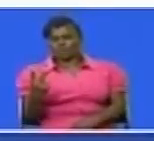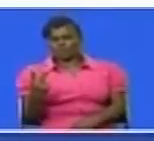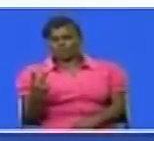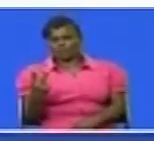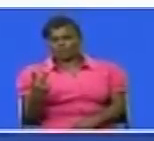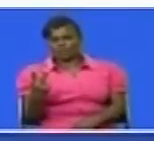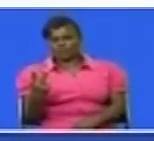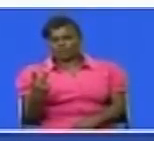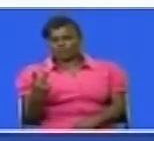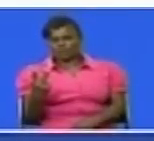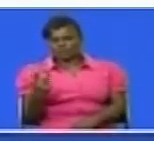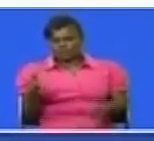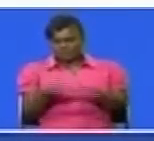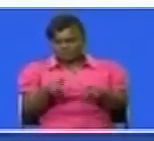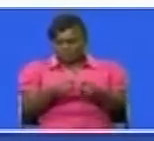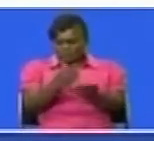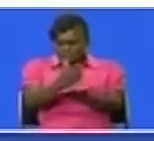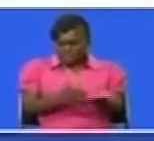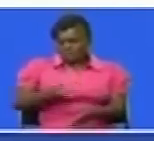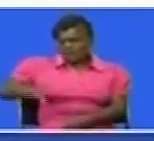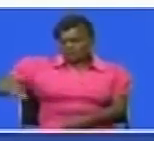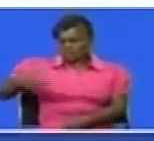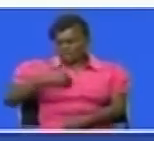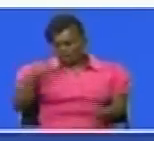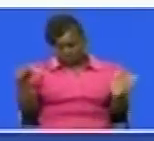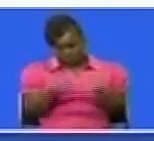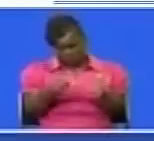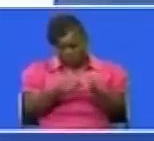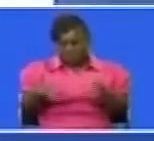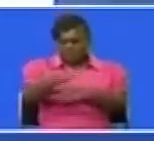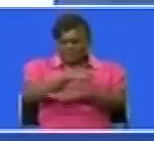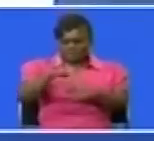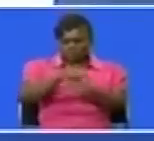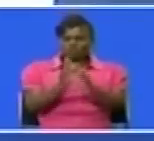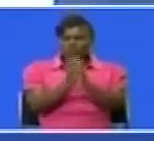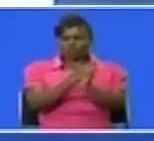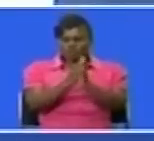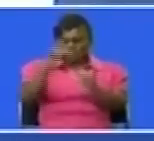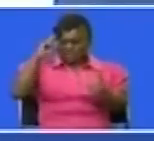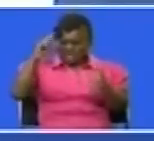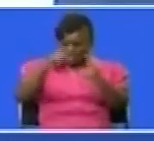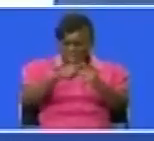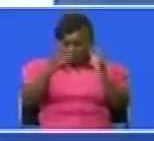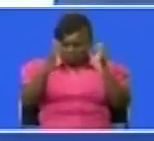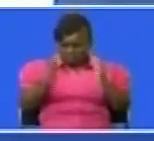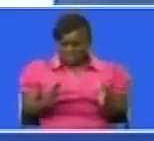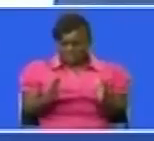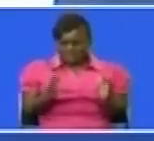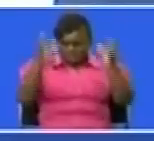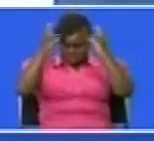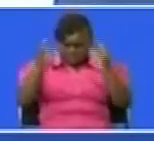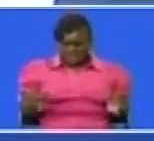if you go further, you get now the subclans. So basically, this national narrative was a deliberate decision we made, not only